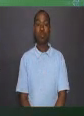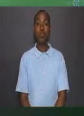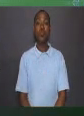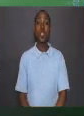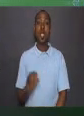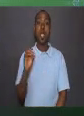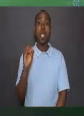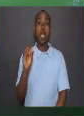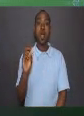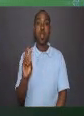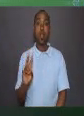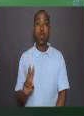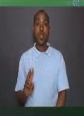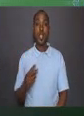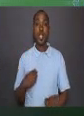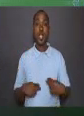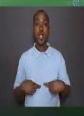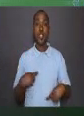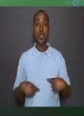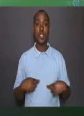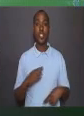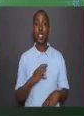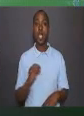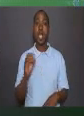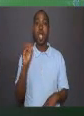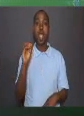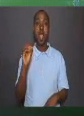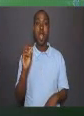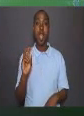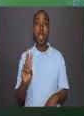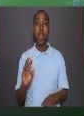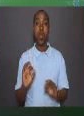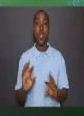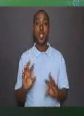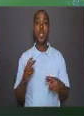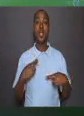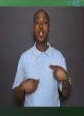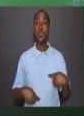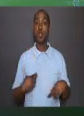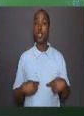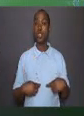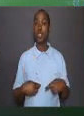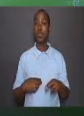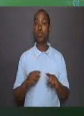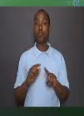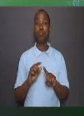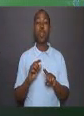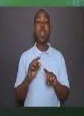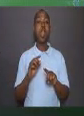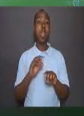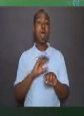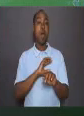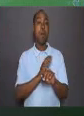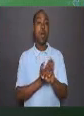Aerobic and anaerobic respiration differ in terms of the amount